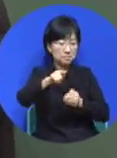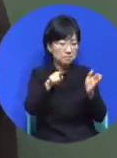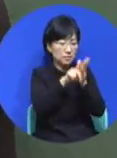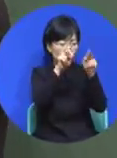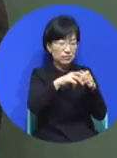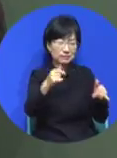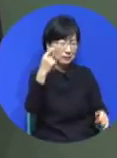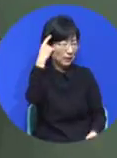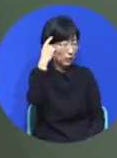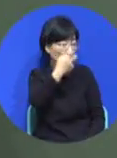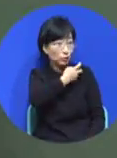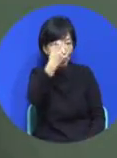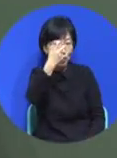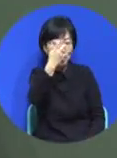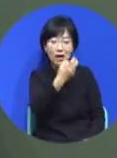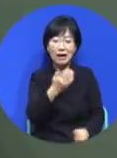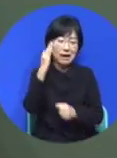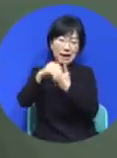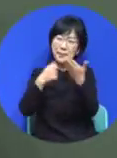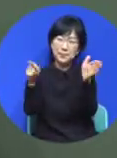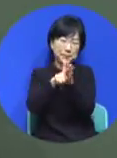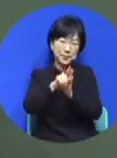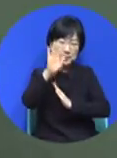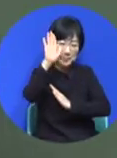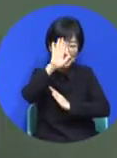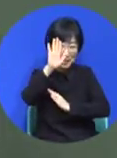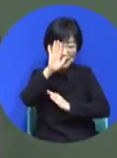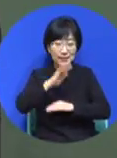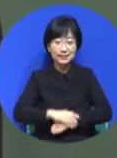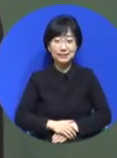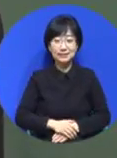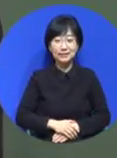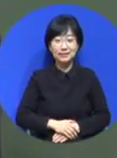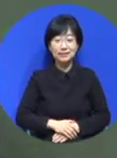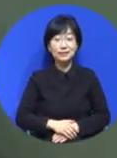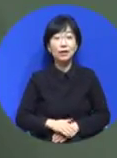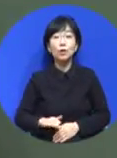very intelligent. But they do not believe in God.